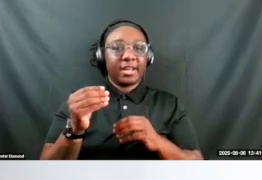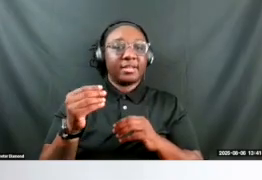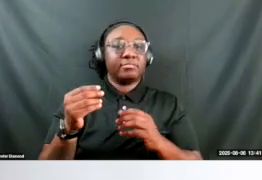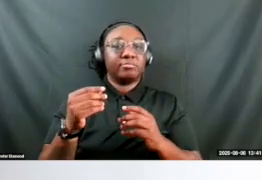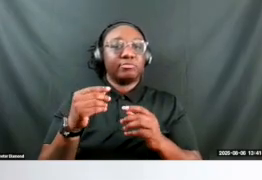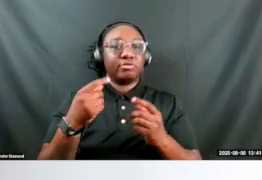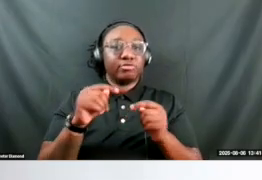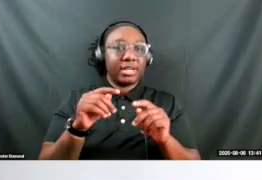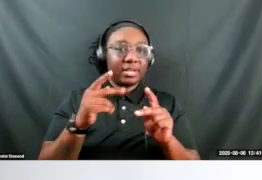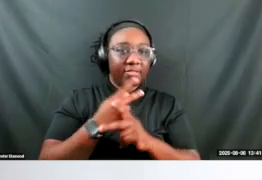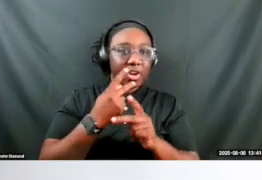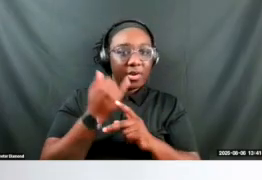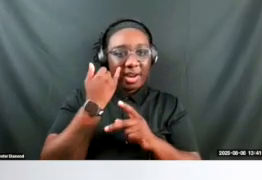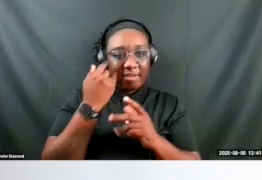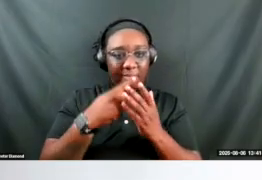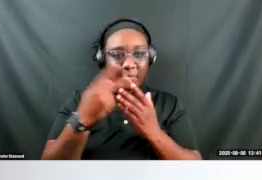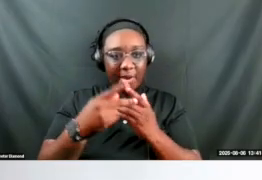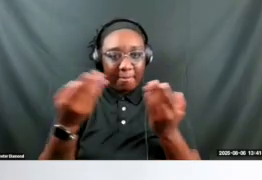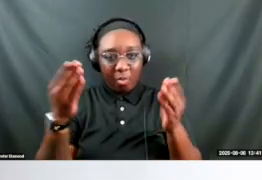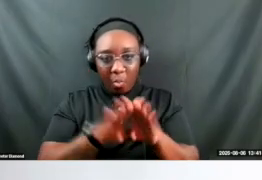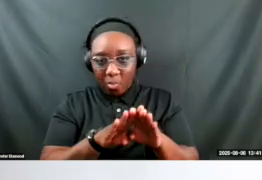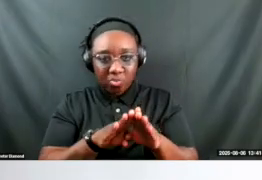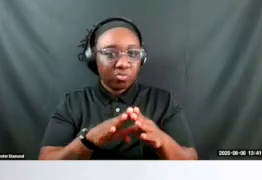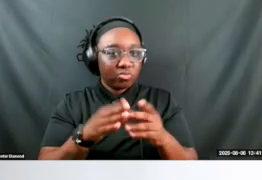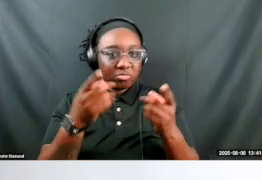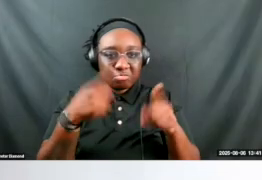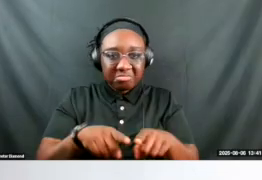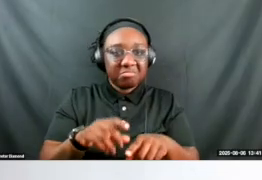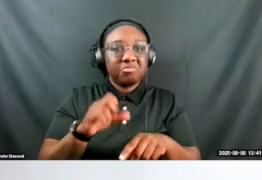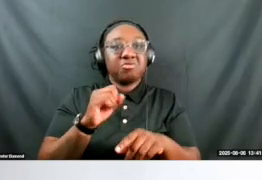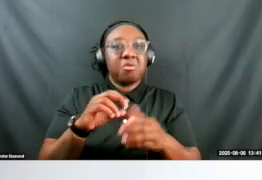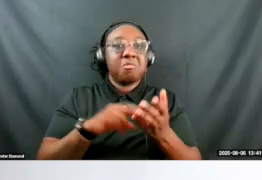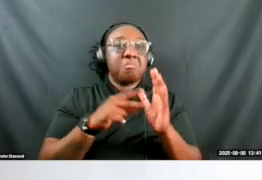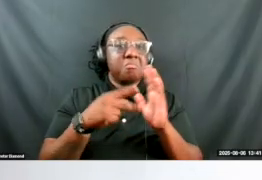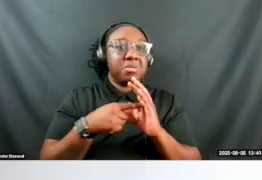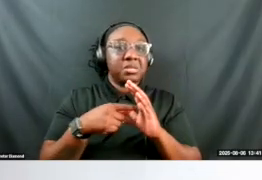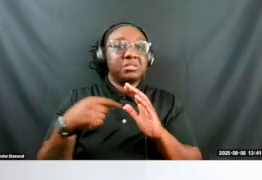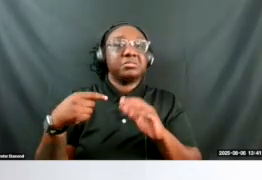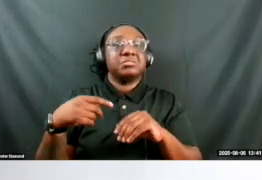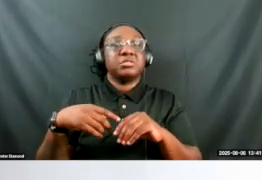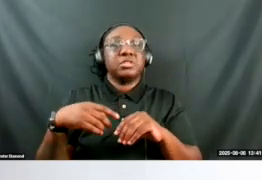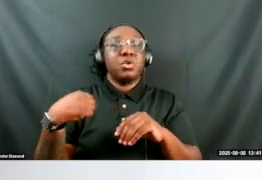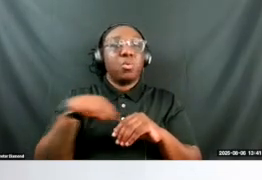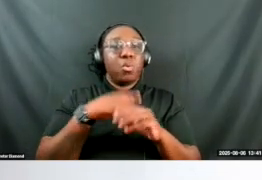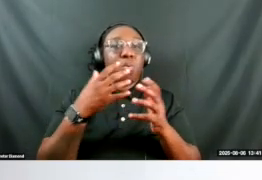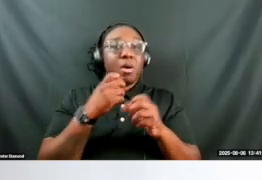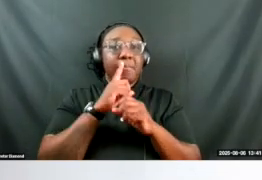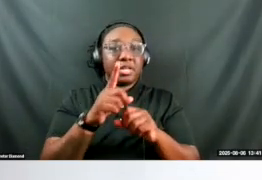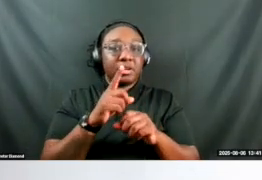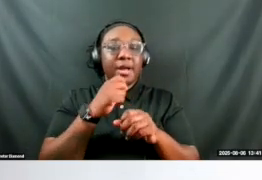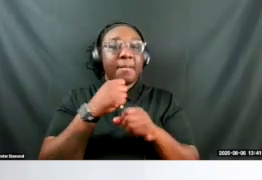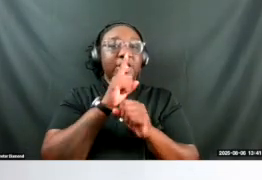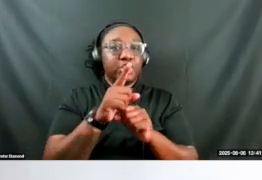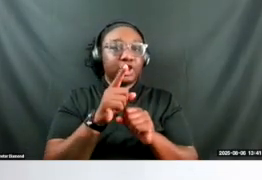create clarity, transparency for consumers, and create a level playing field for all programs. We have